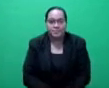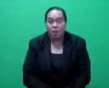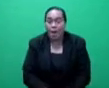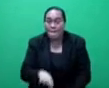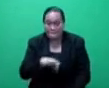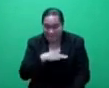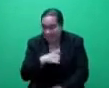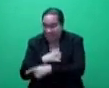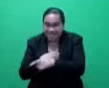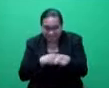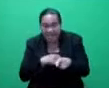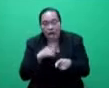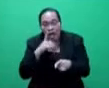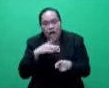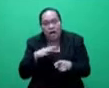being felt across Fiji.